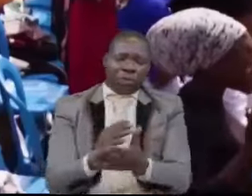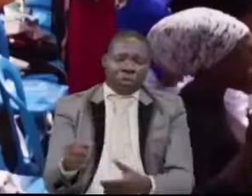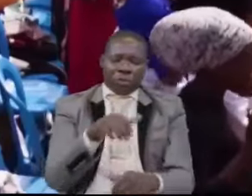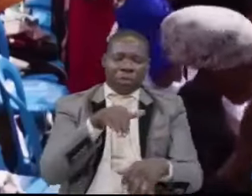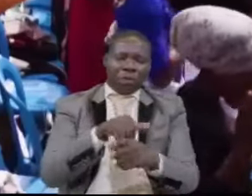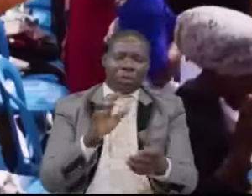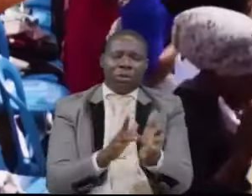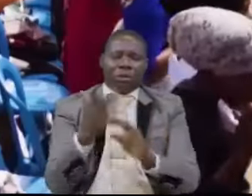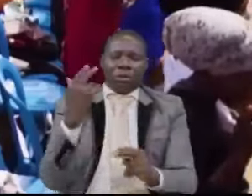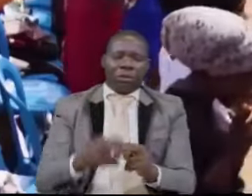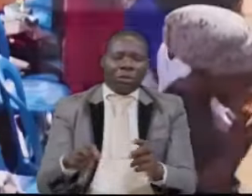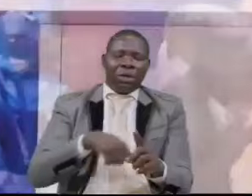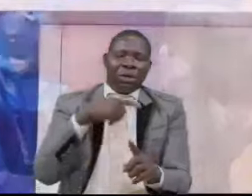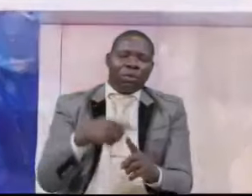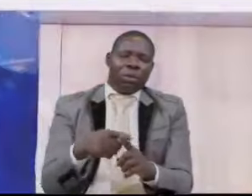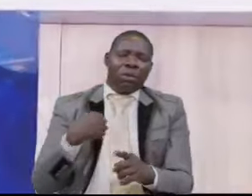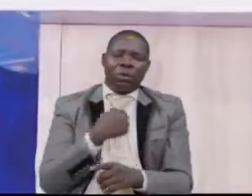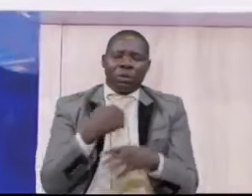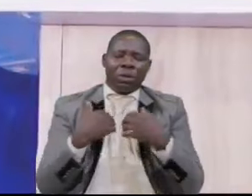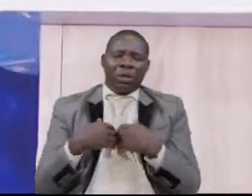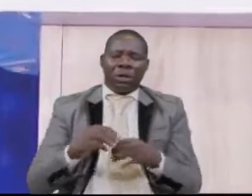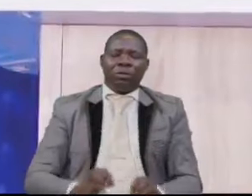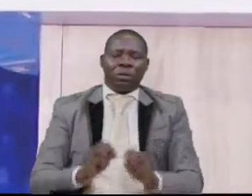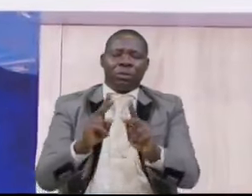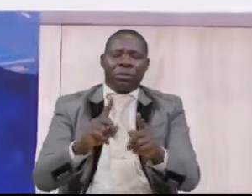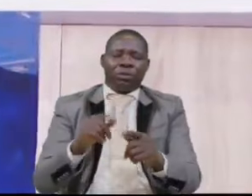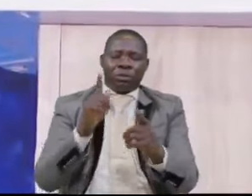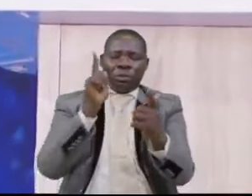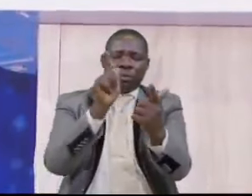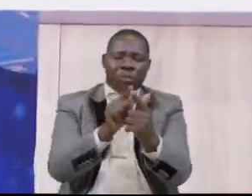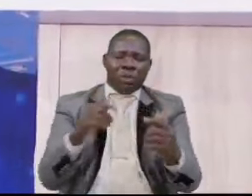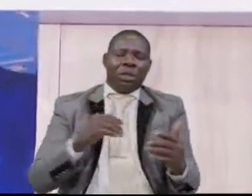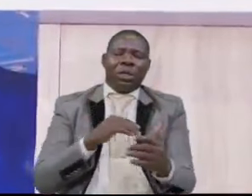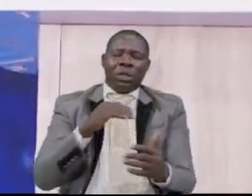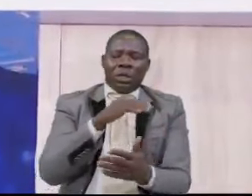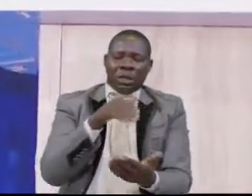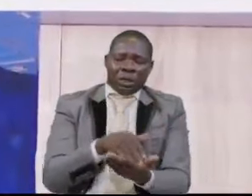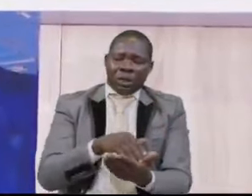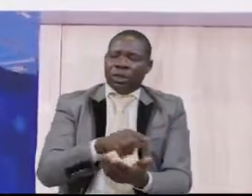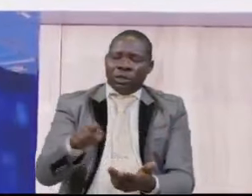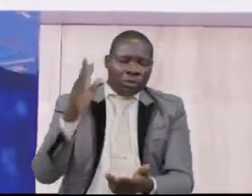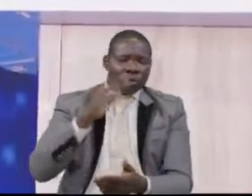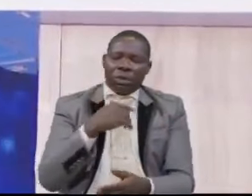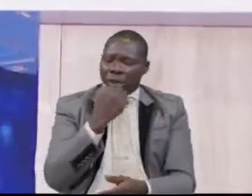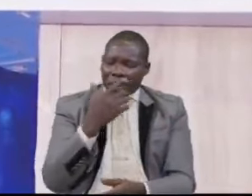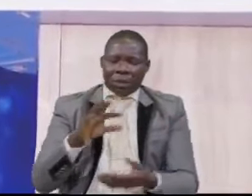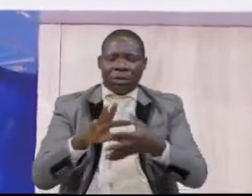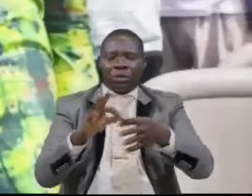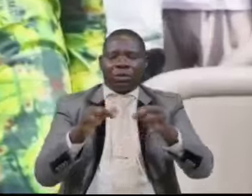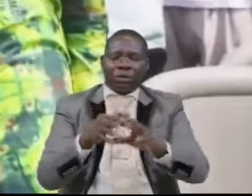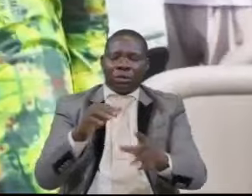when we have chance to meet again, you will tell a story 10 times